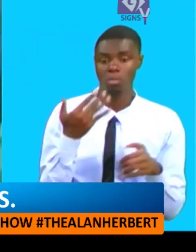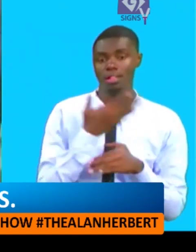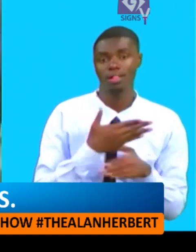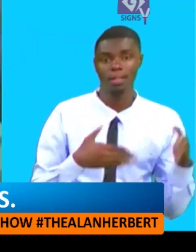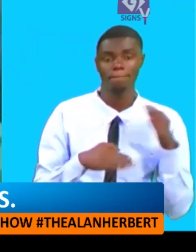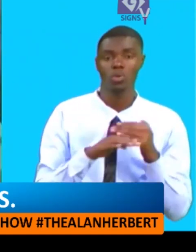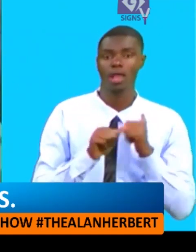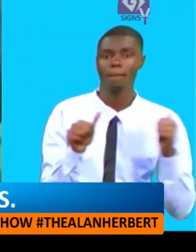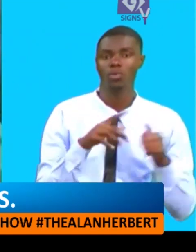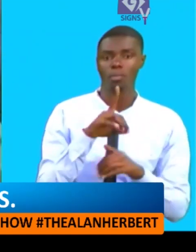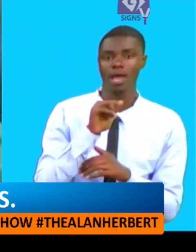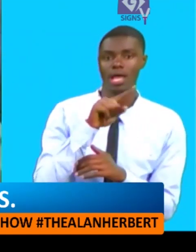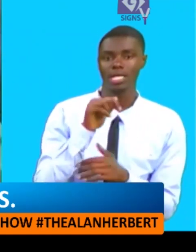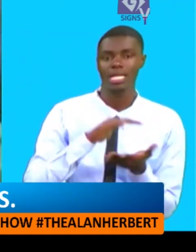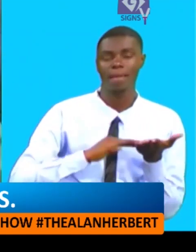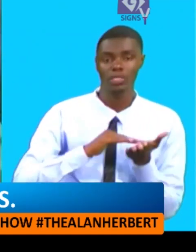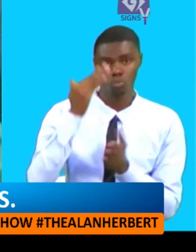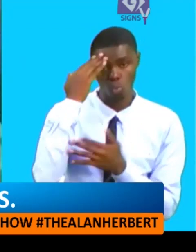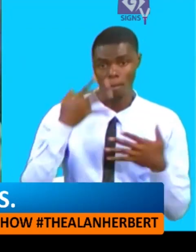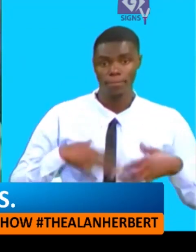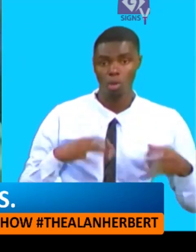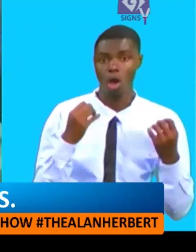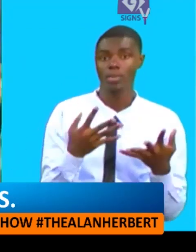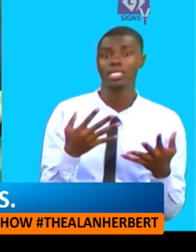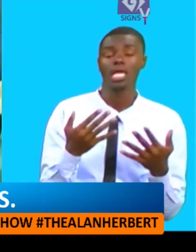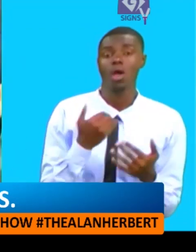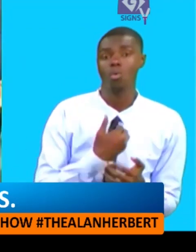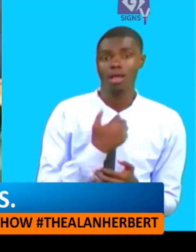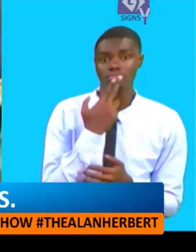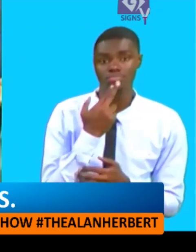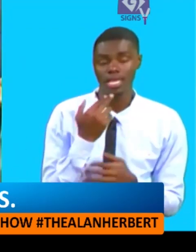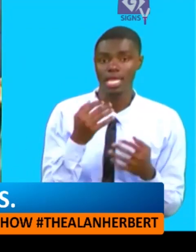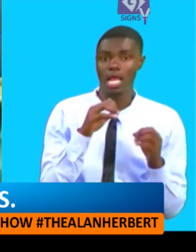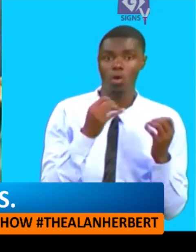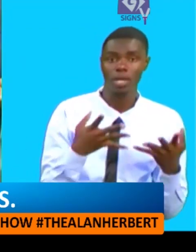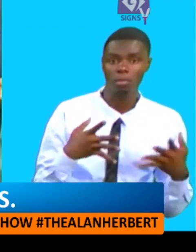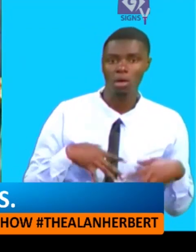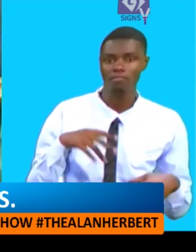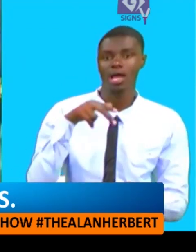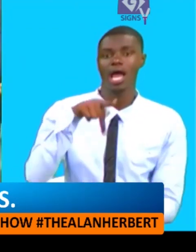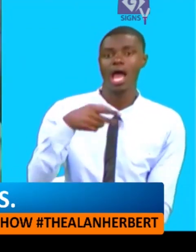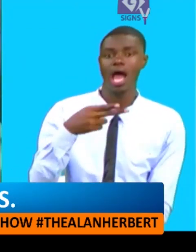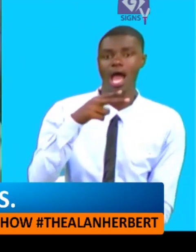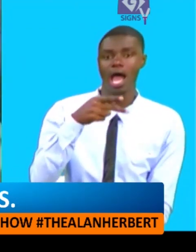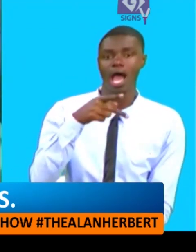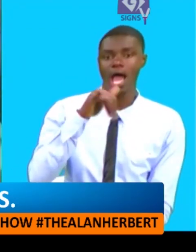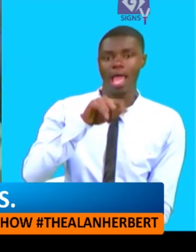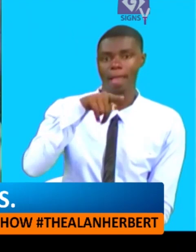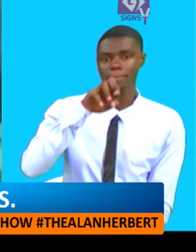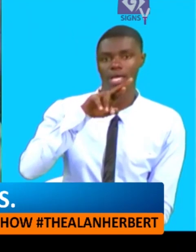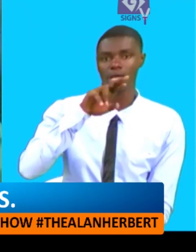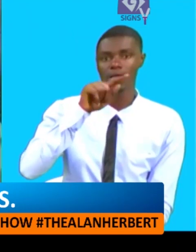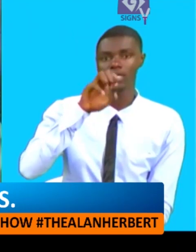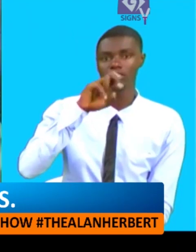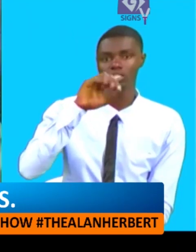build a proper database to know how many people suffer from diabetes in Kenya, how many people suffer from hypertension. We have the data